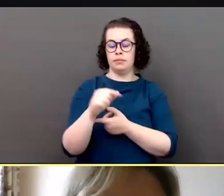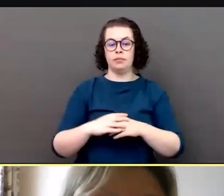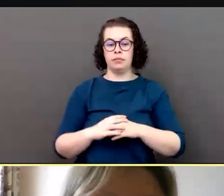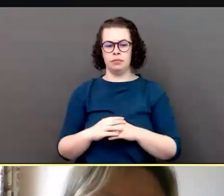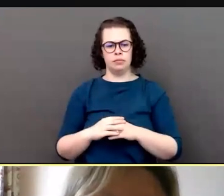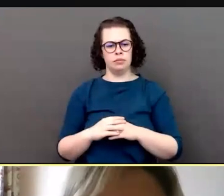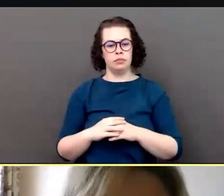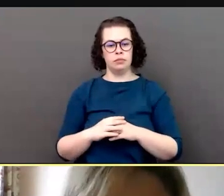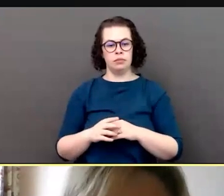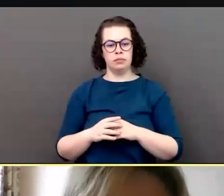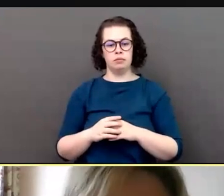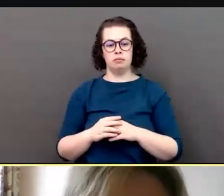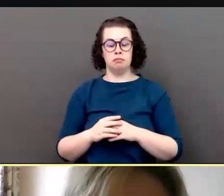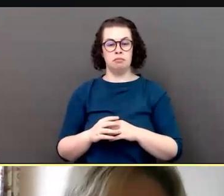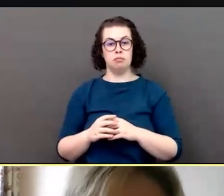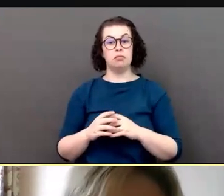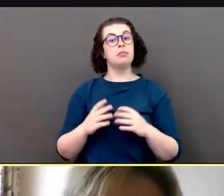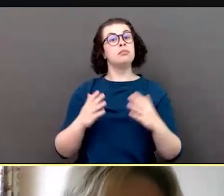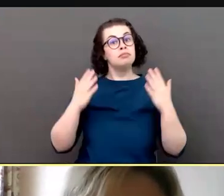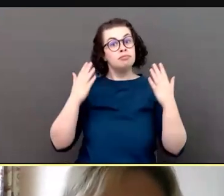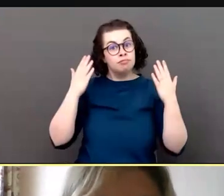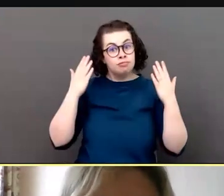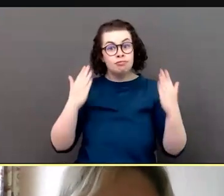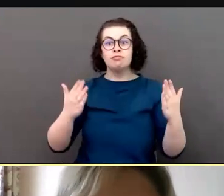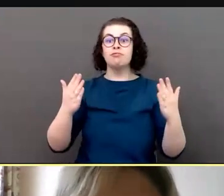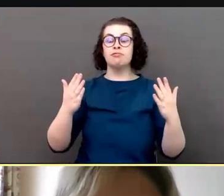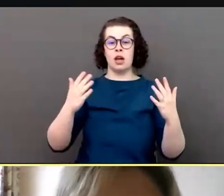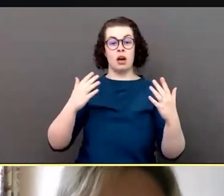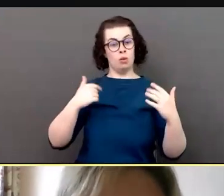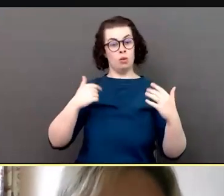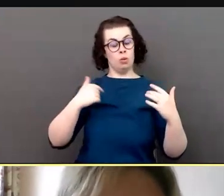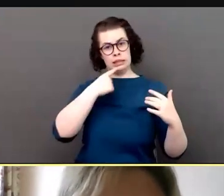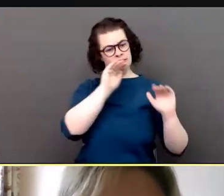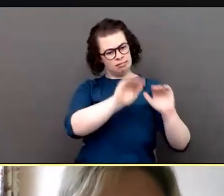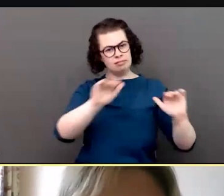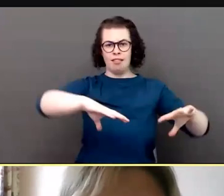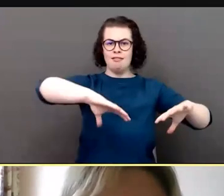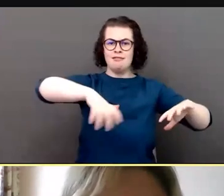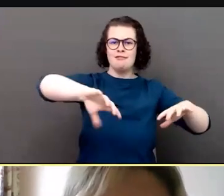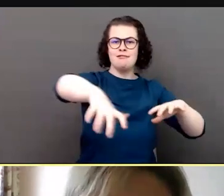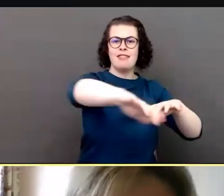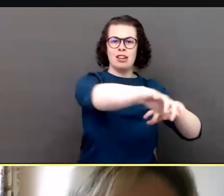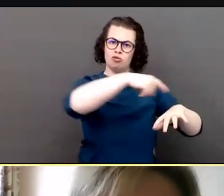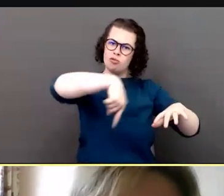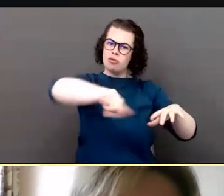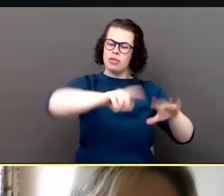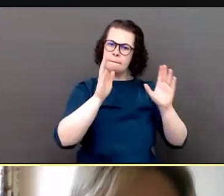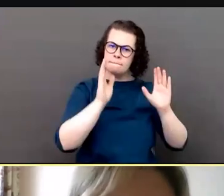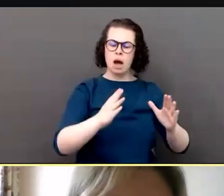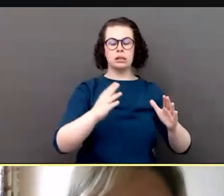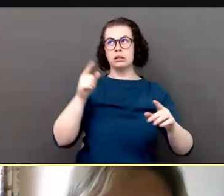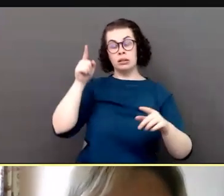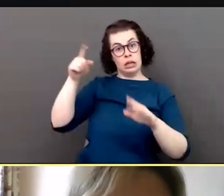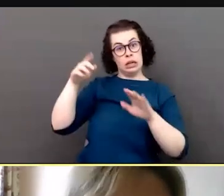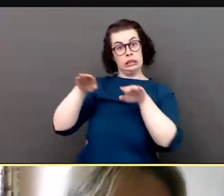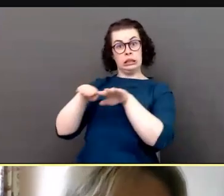the national standardization bodies and committees to form their position on the remaining standards in an